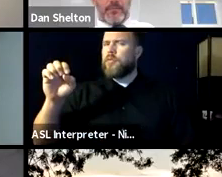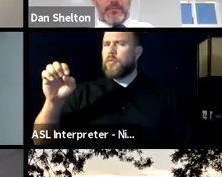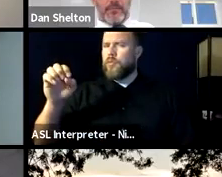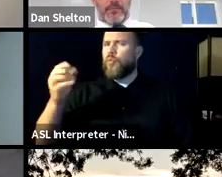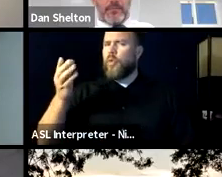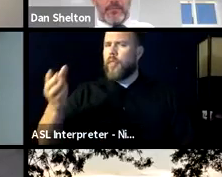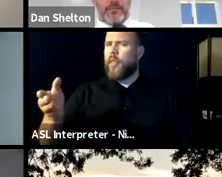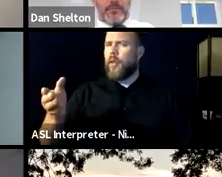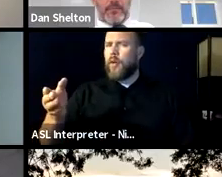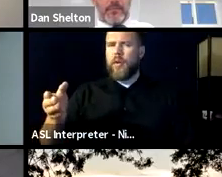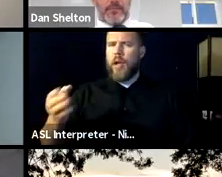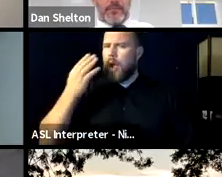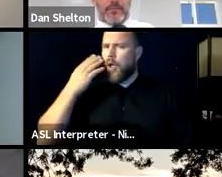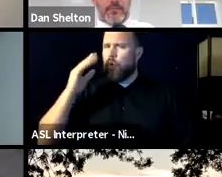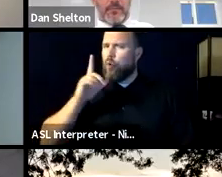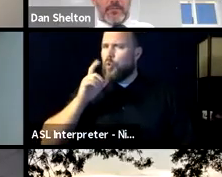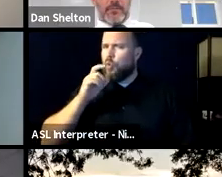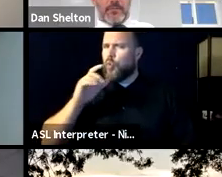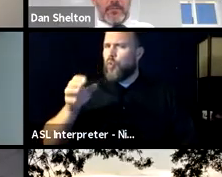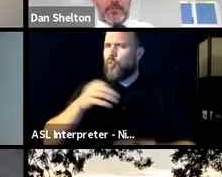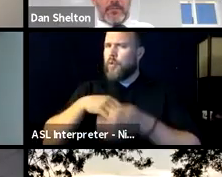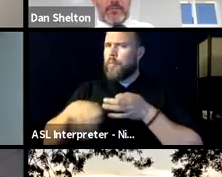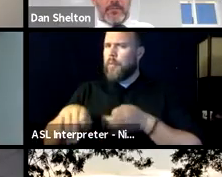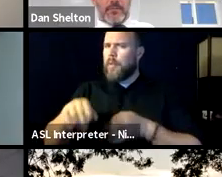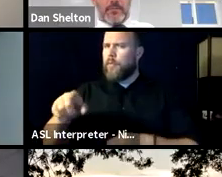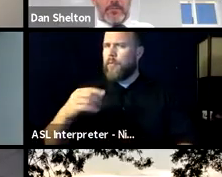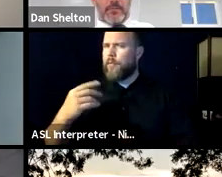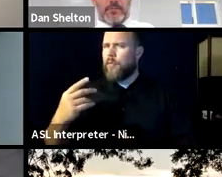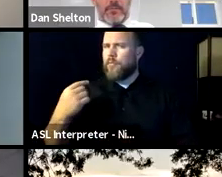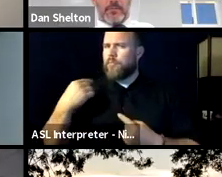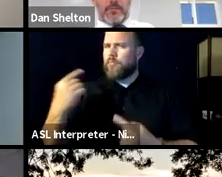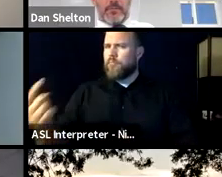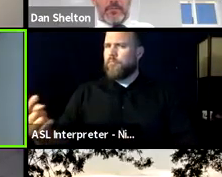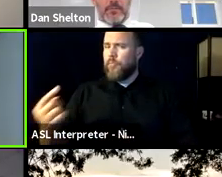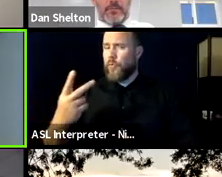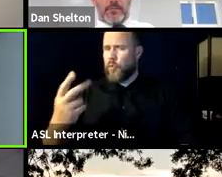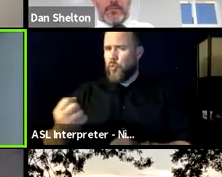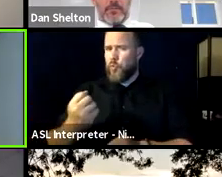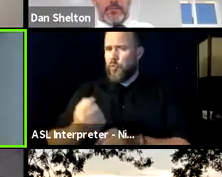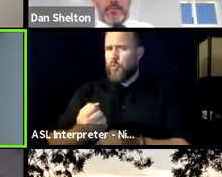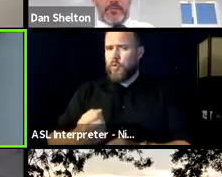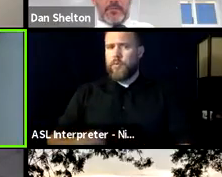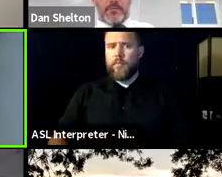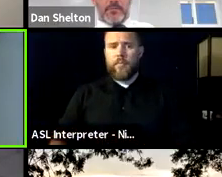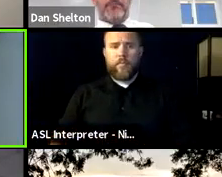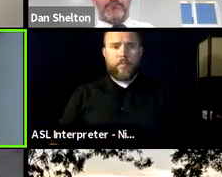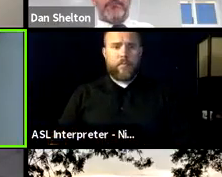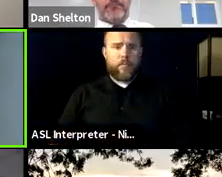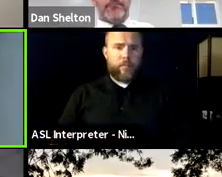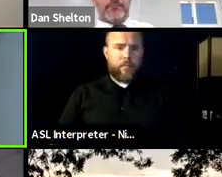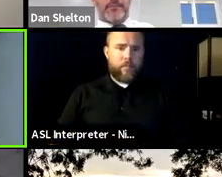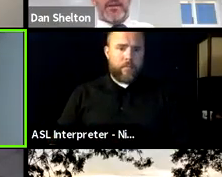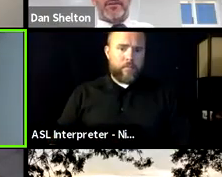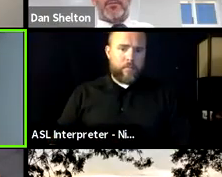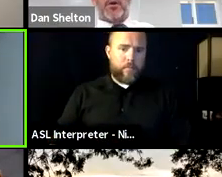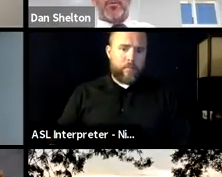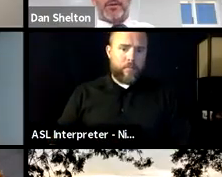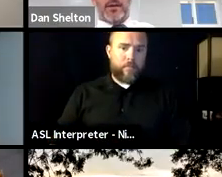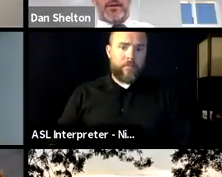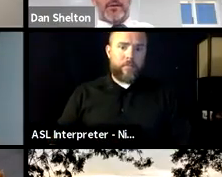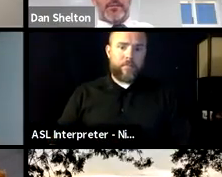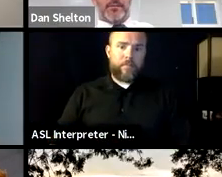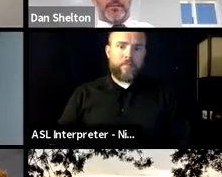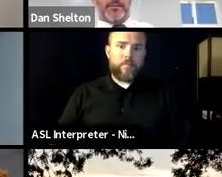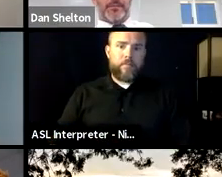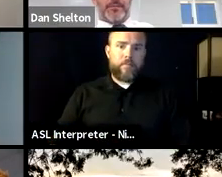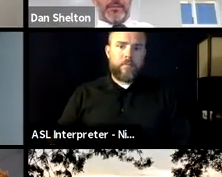and I don't know who filled his position then, so that position, so. I motion to table it until we find out more. That's appropriate,